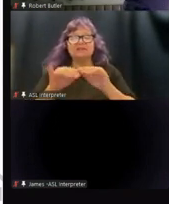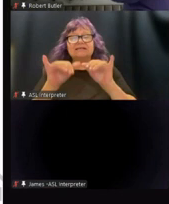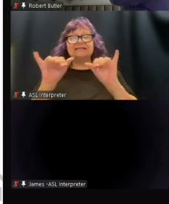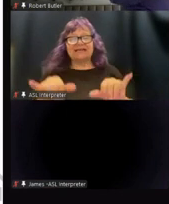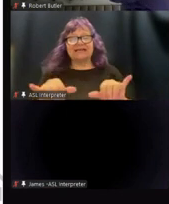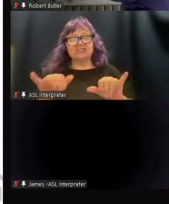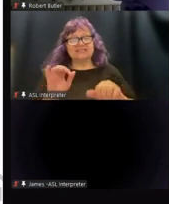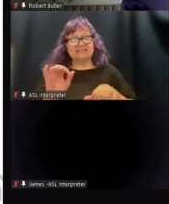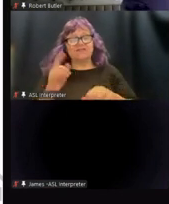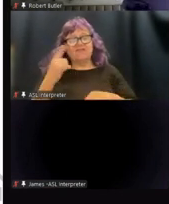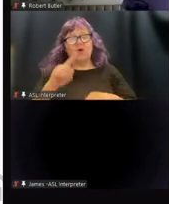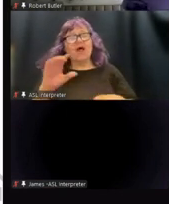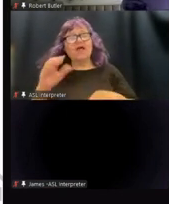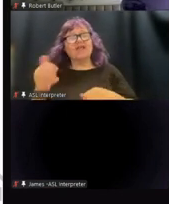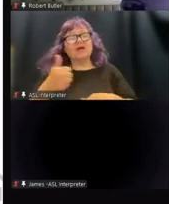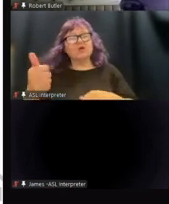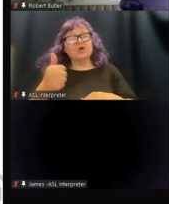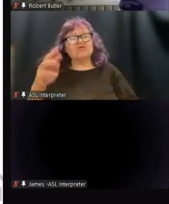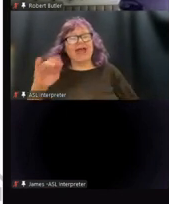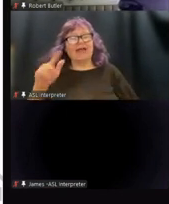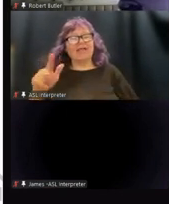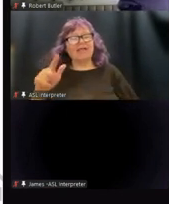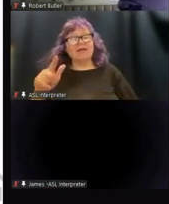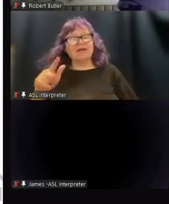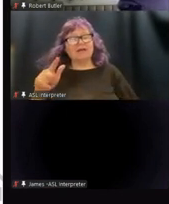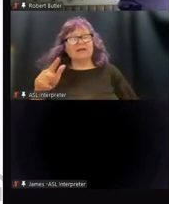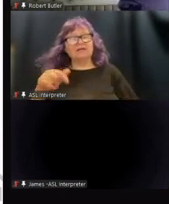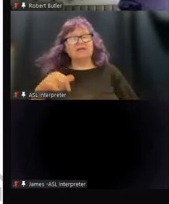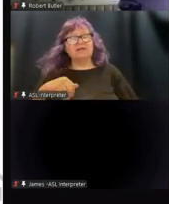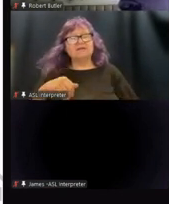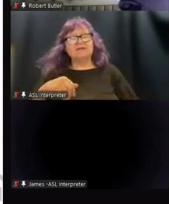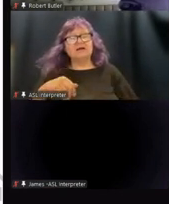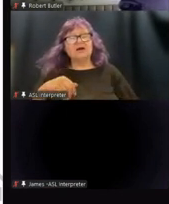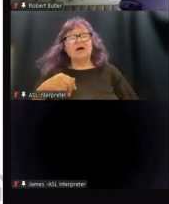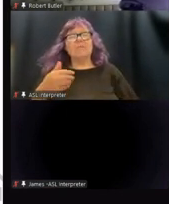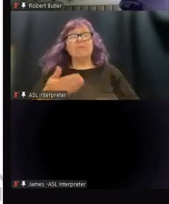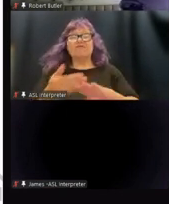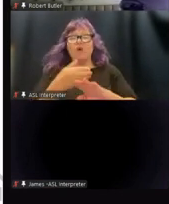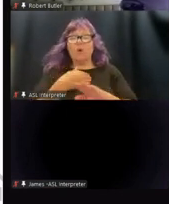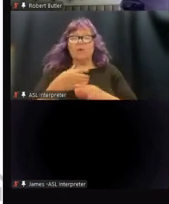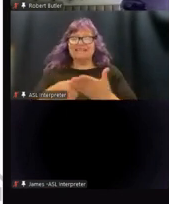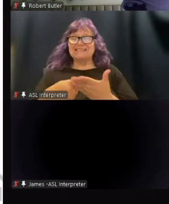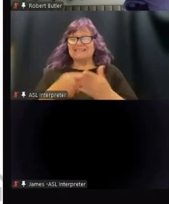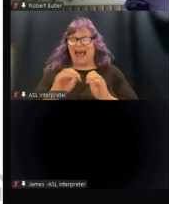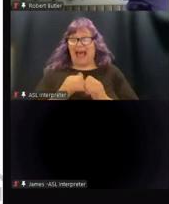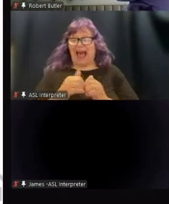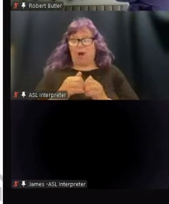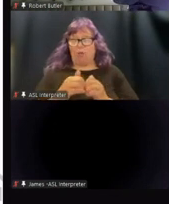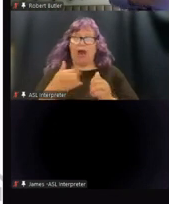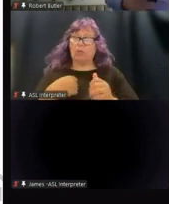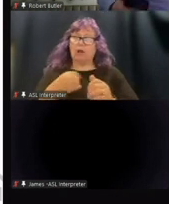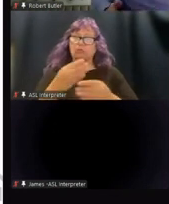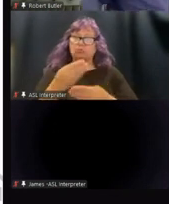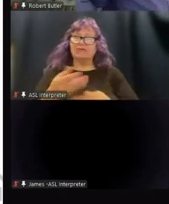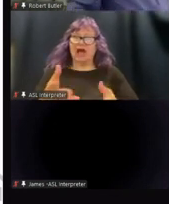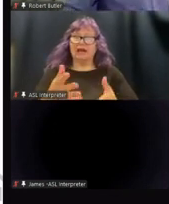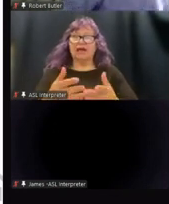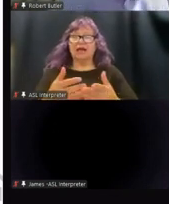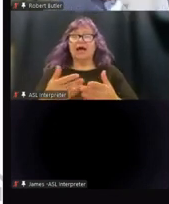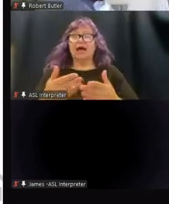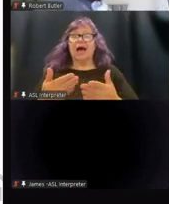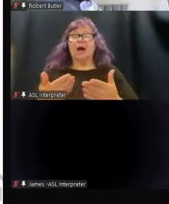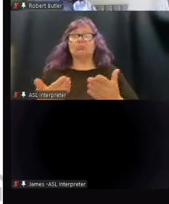commuter rail network relatively quickly. Before we get into that, I just wanted to provide a brief